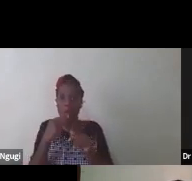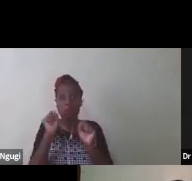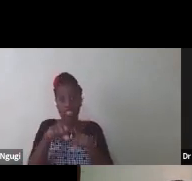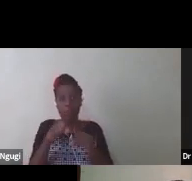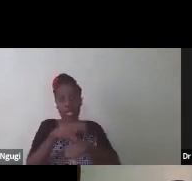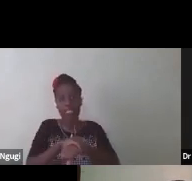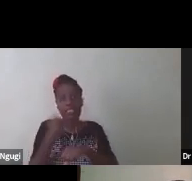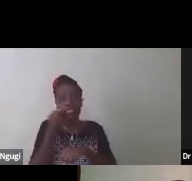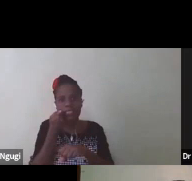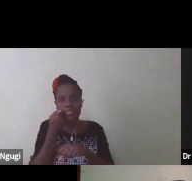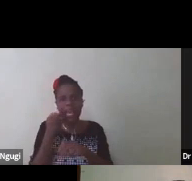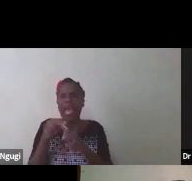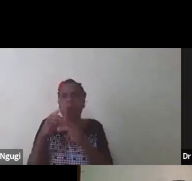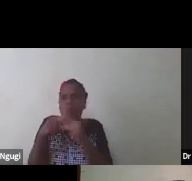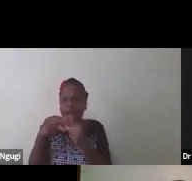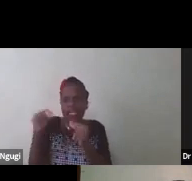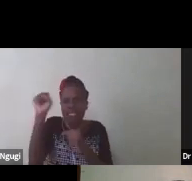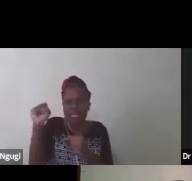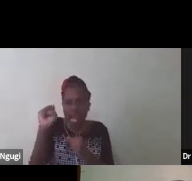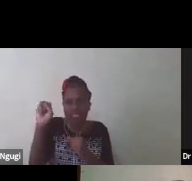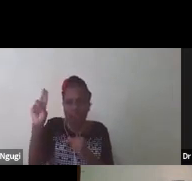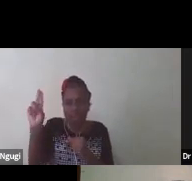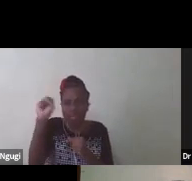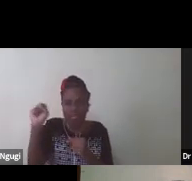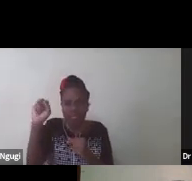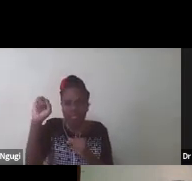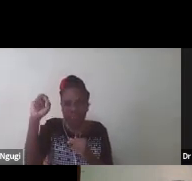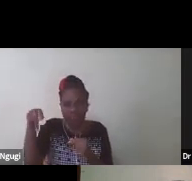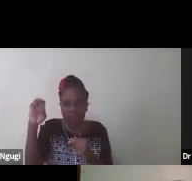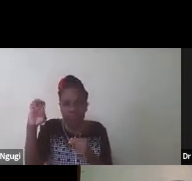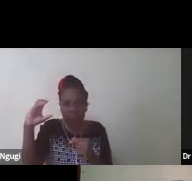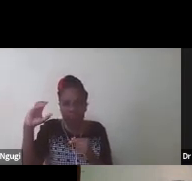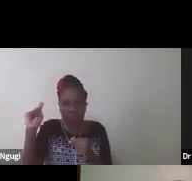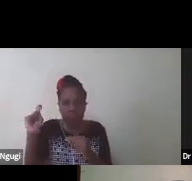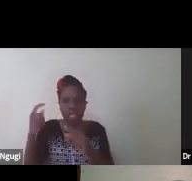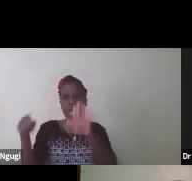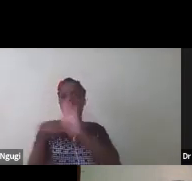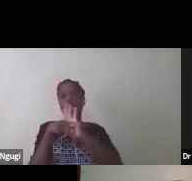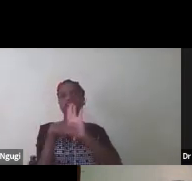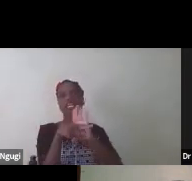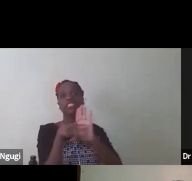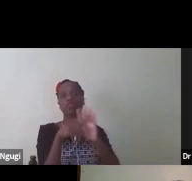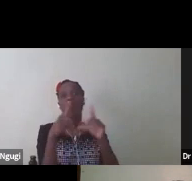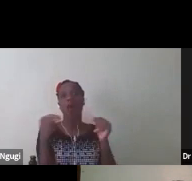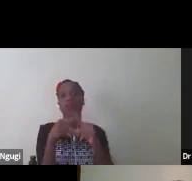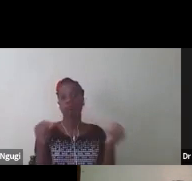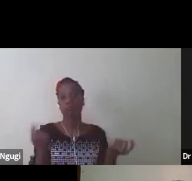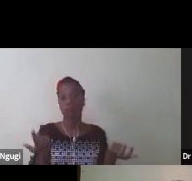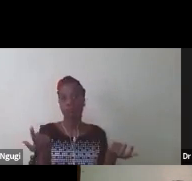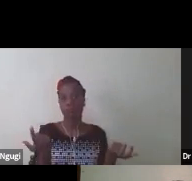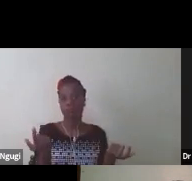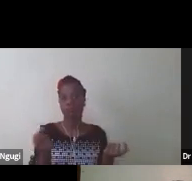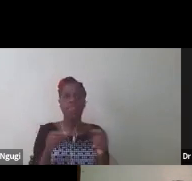person who is probably could have COVID or who has been diagnosed with COVID or recovering from COVID. We are seeing them, we